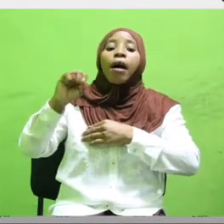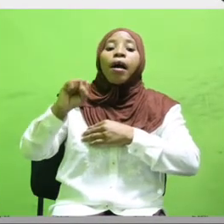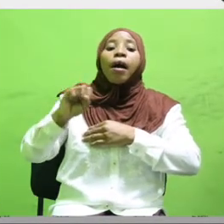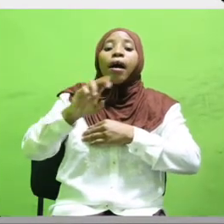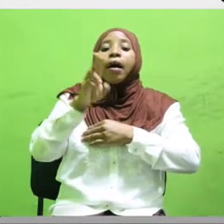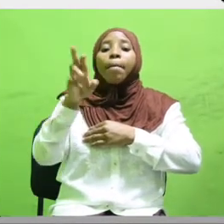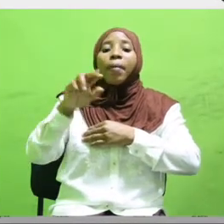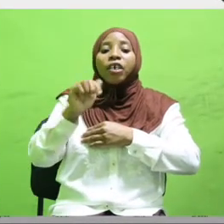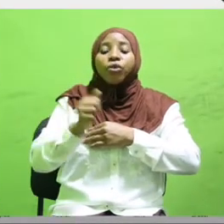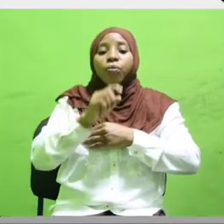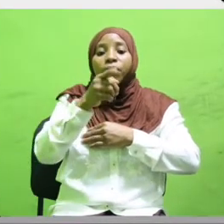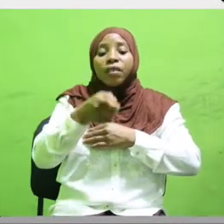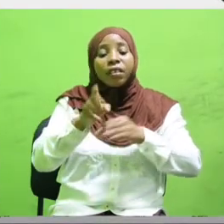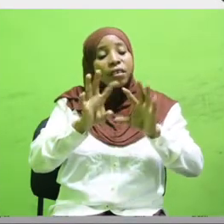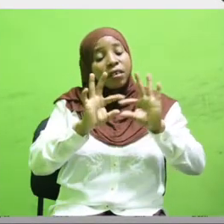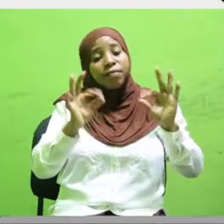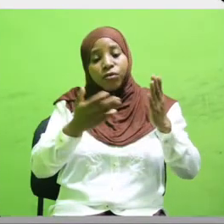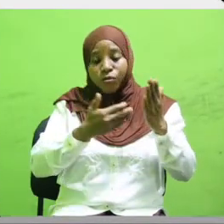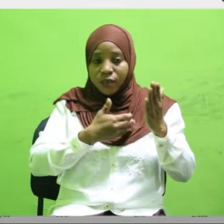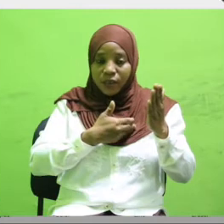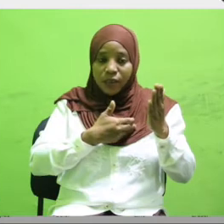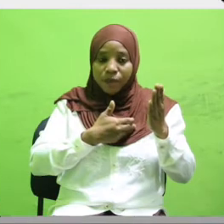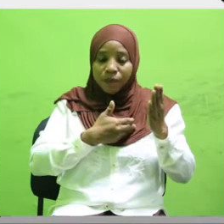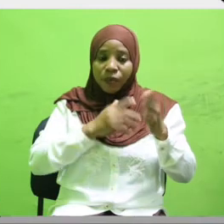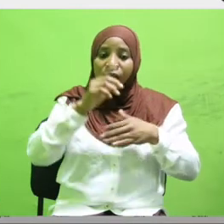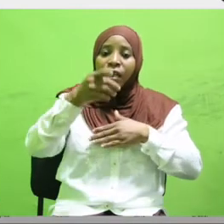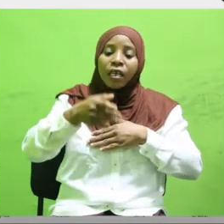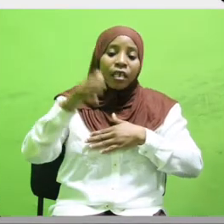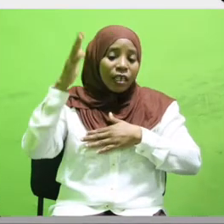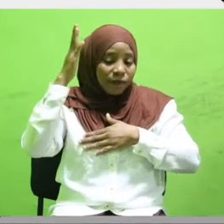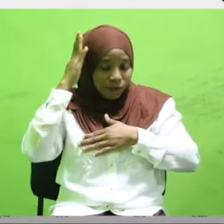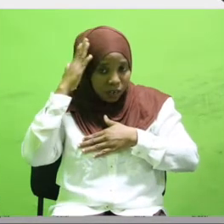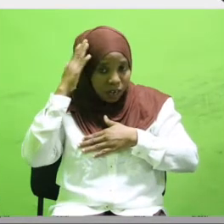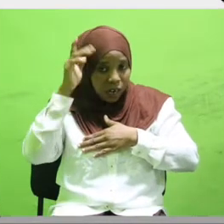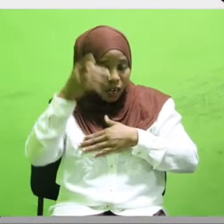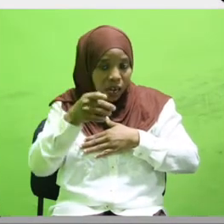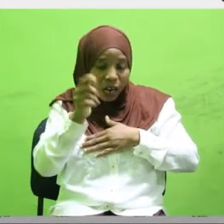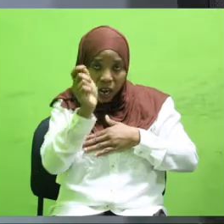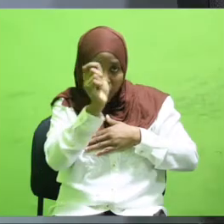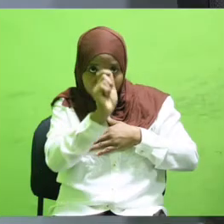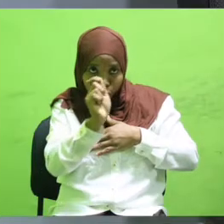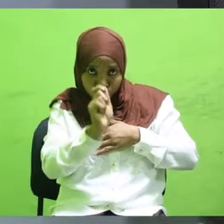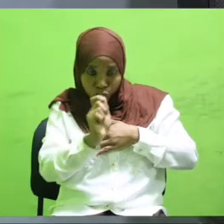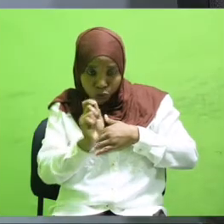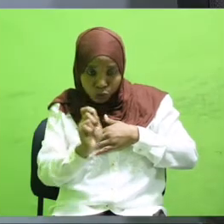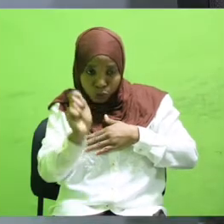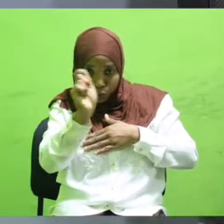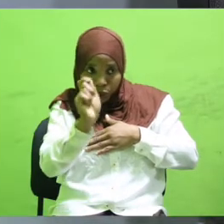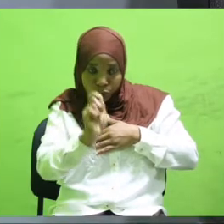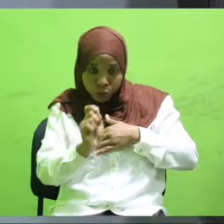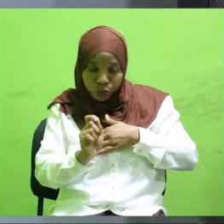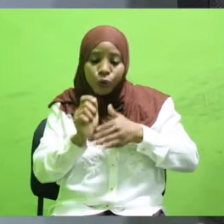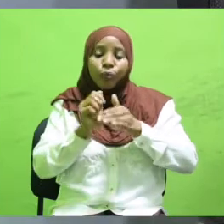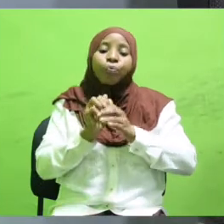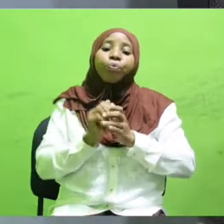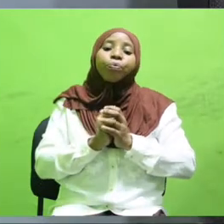the diagram of a mushroom. So it's very straightforward that the only thing we